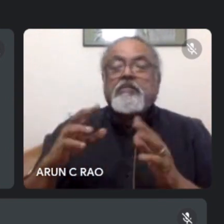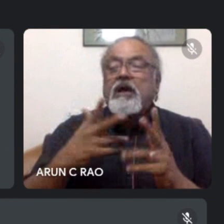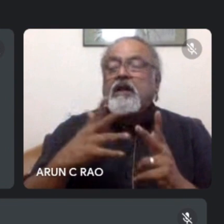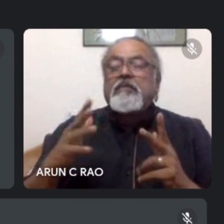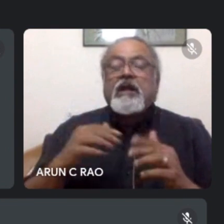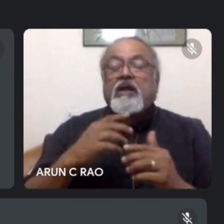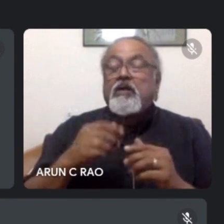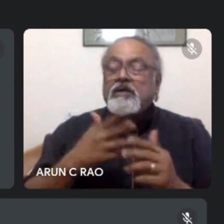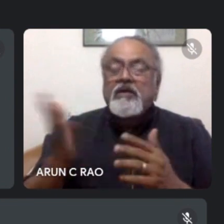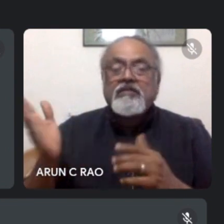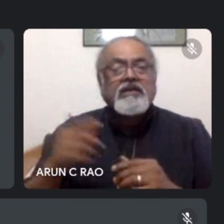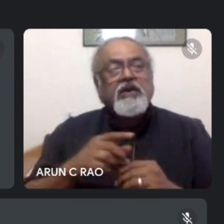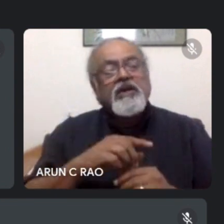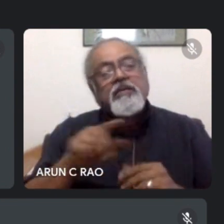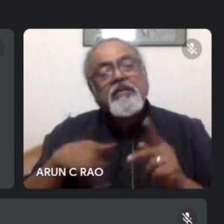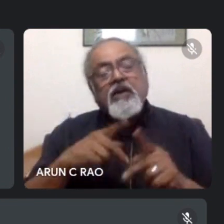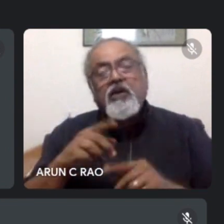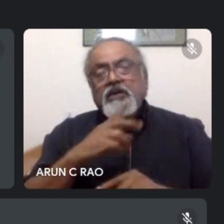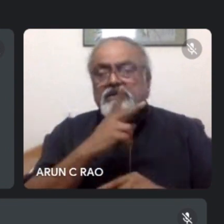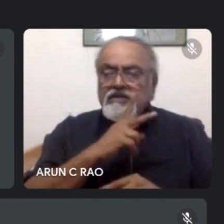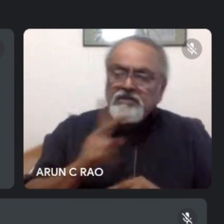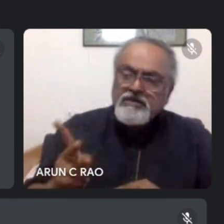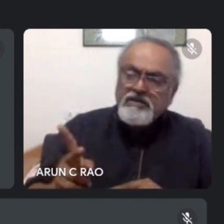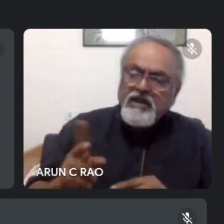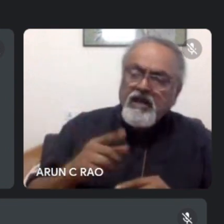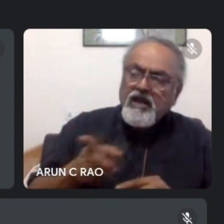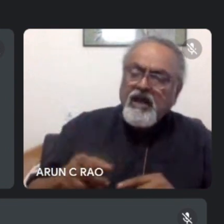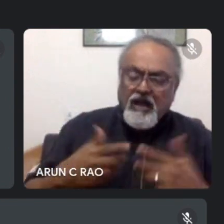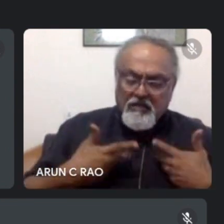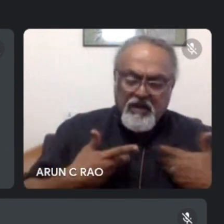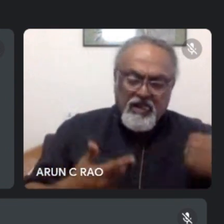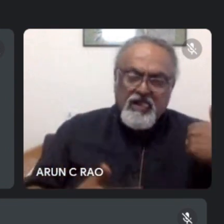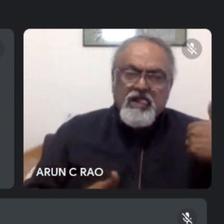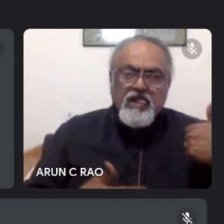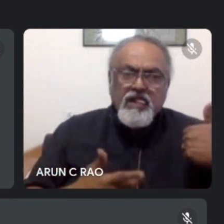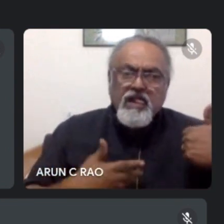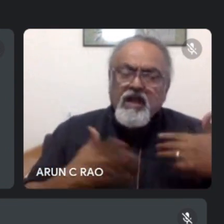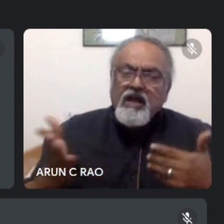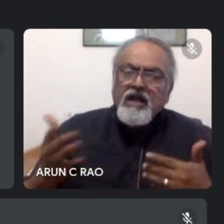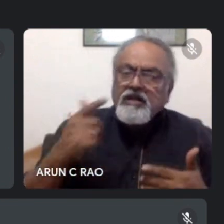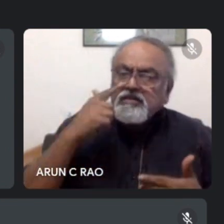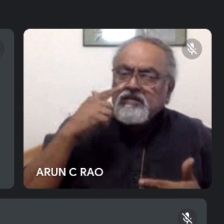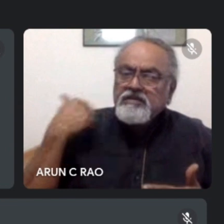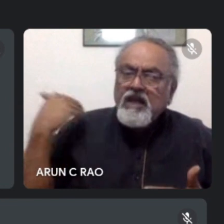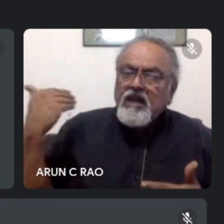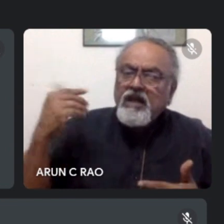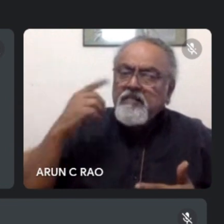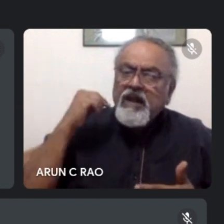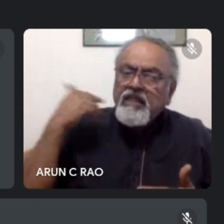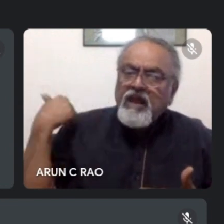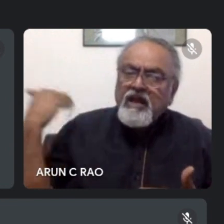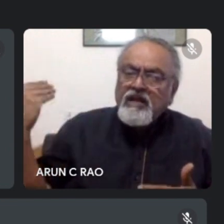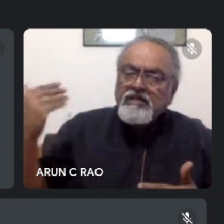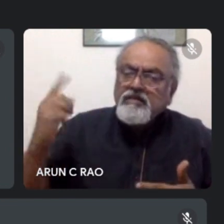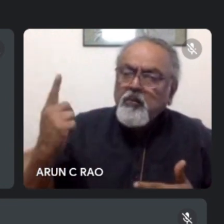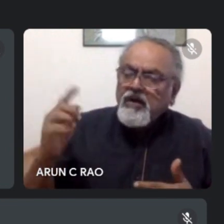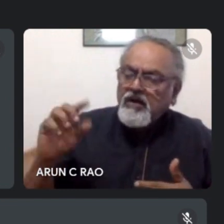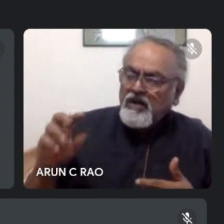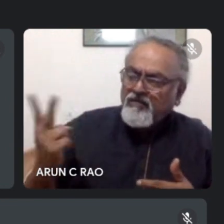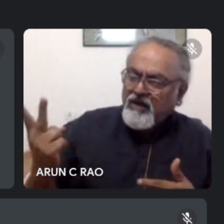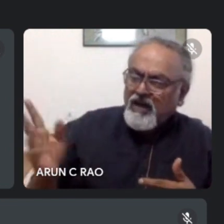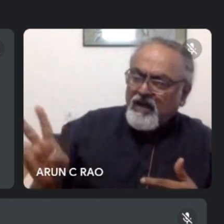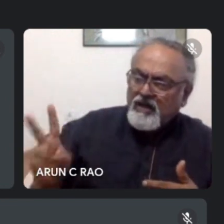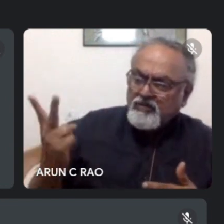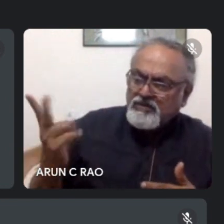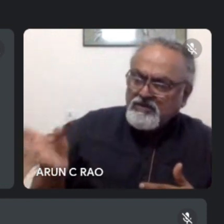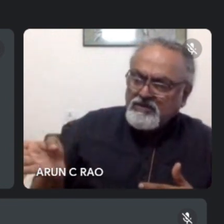things. They see that, okay, I am absolutely fine, but why is my brother or sister like this? And